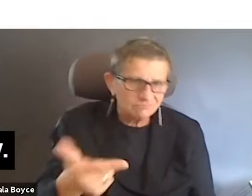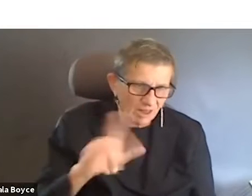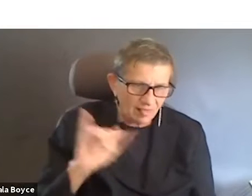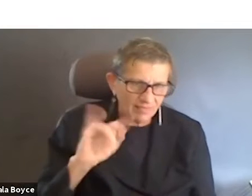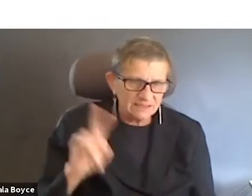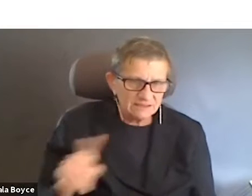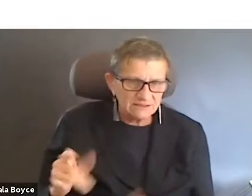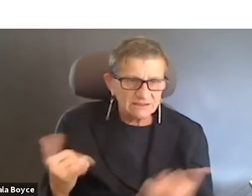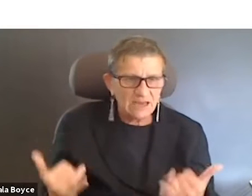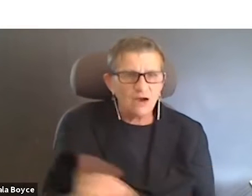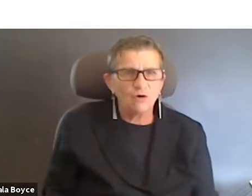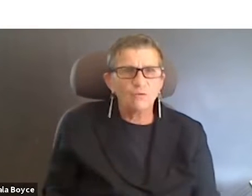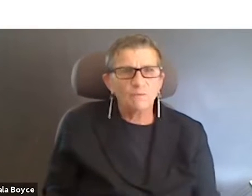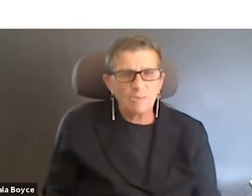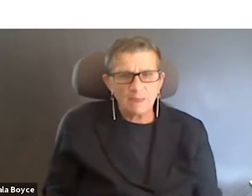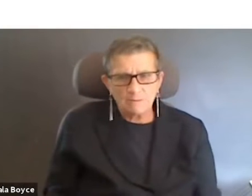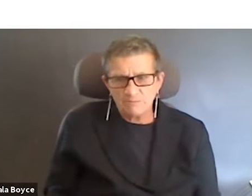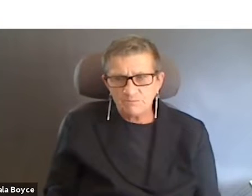now.